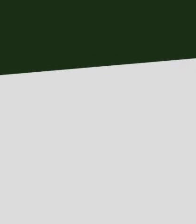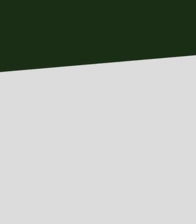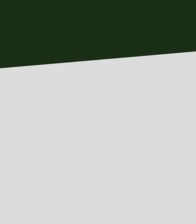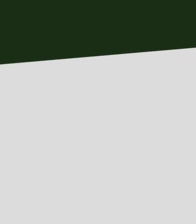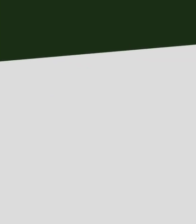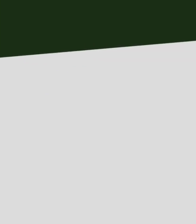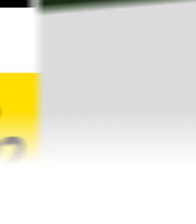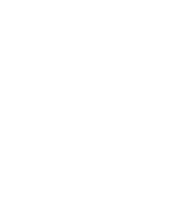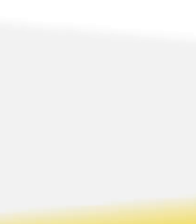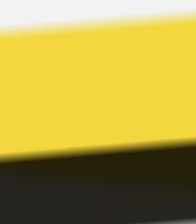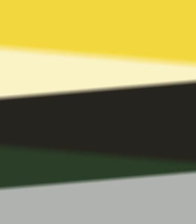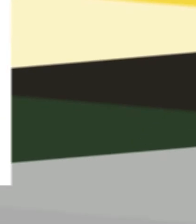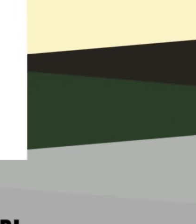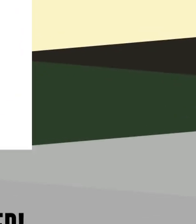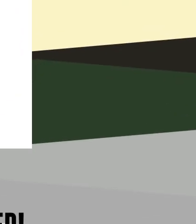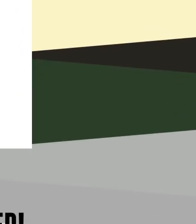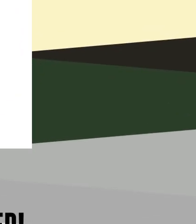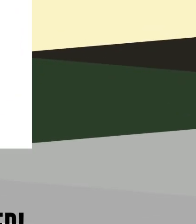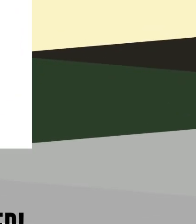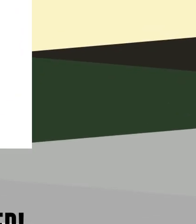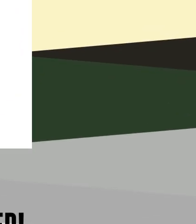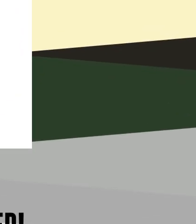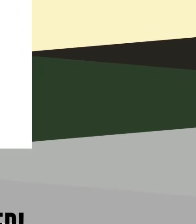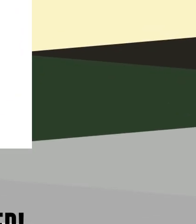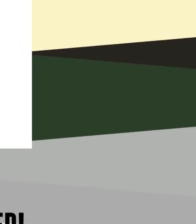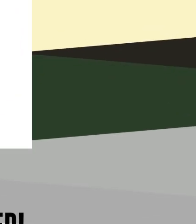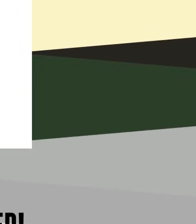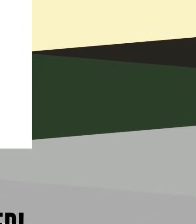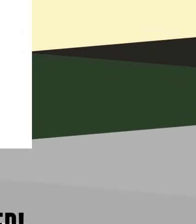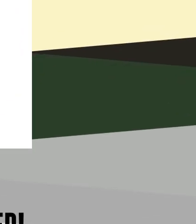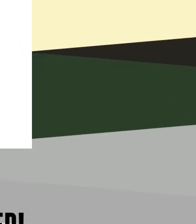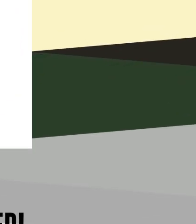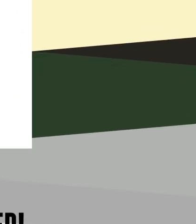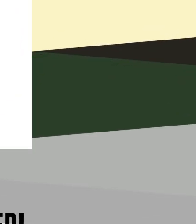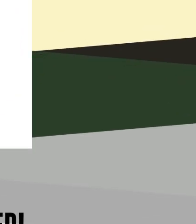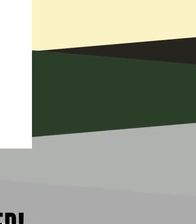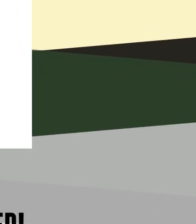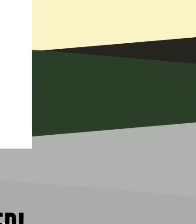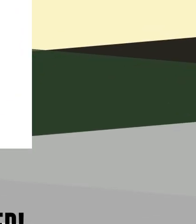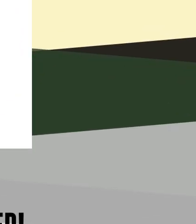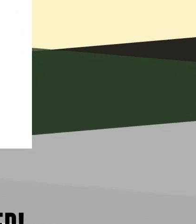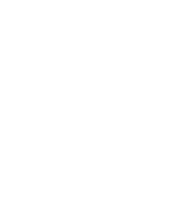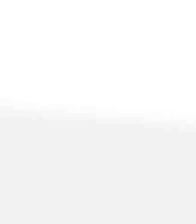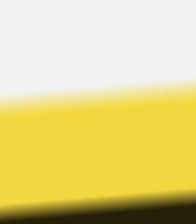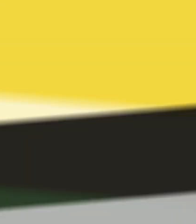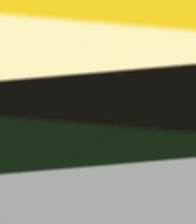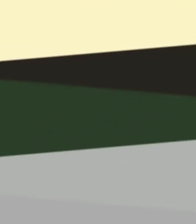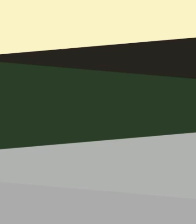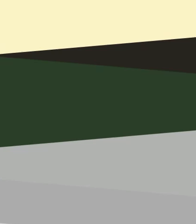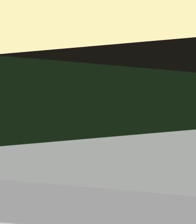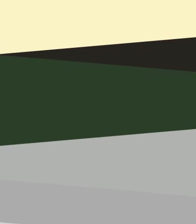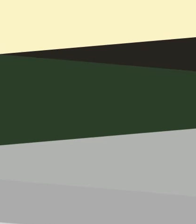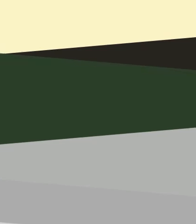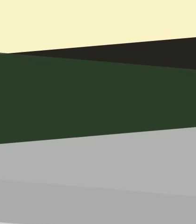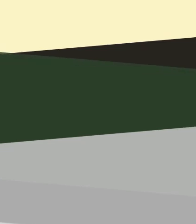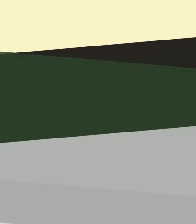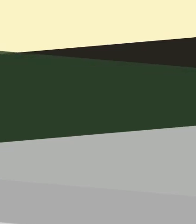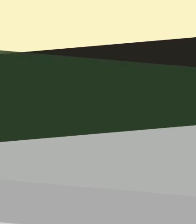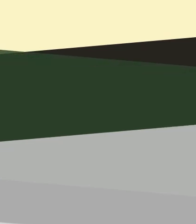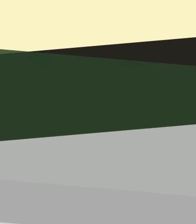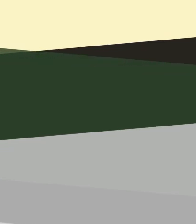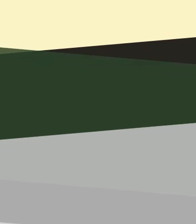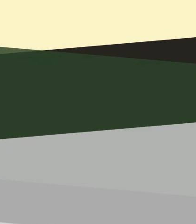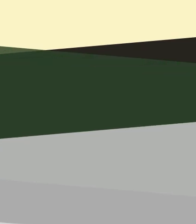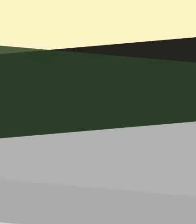X-Trail is brought to you in part by Amaze. Come in and be amazed. We've got what you need. And Insure. Your